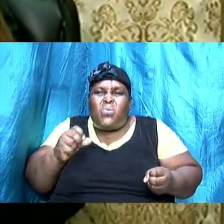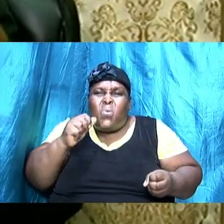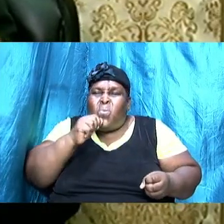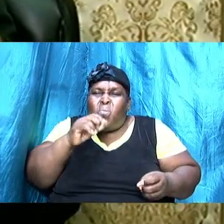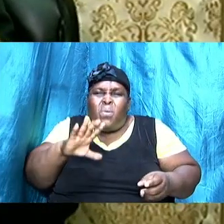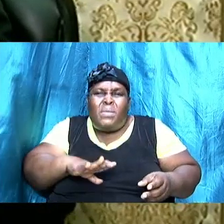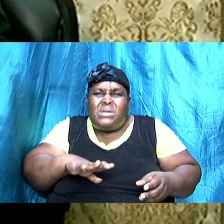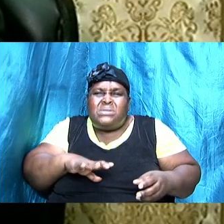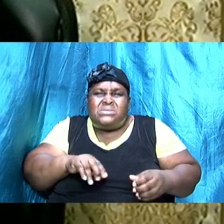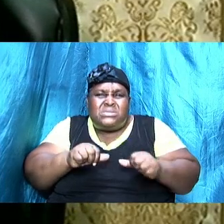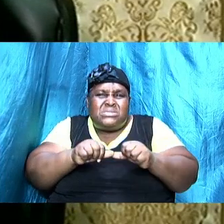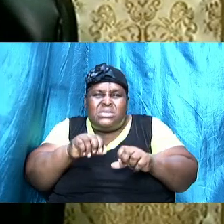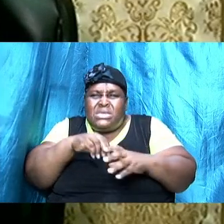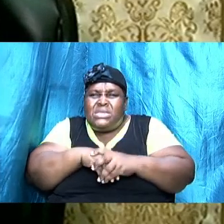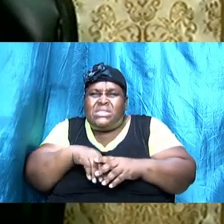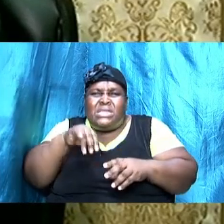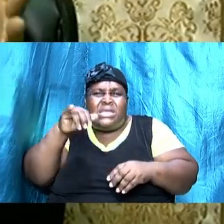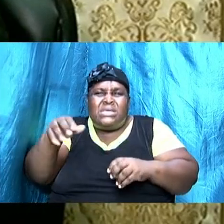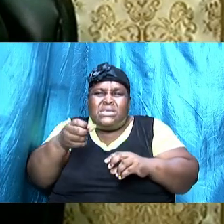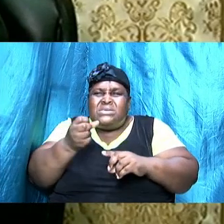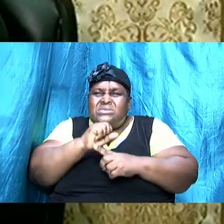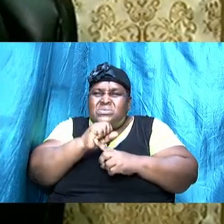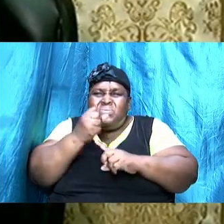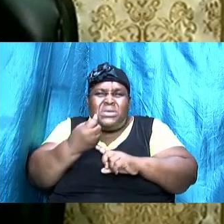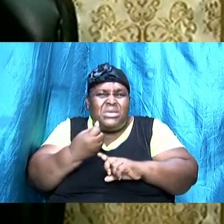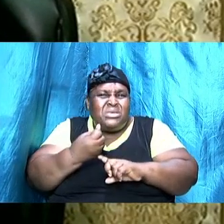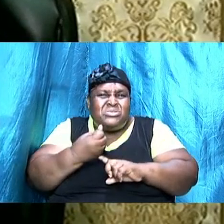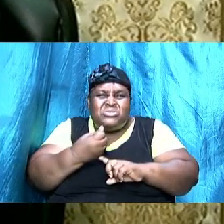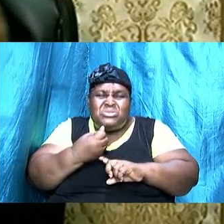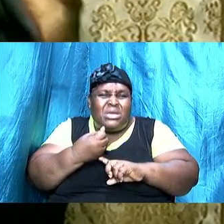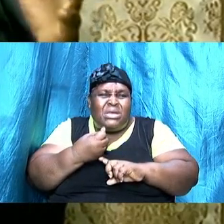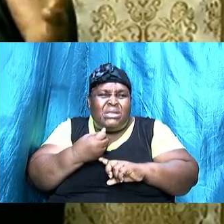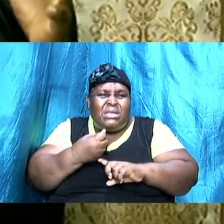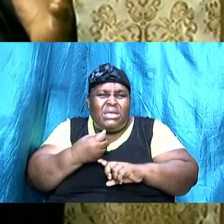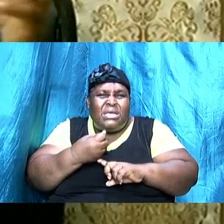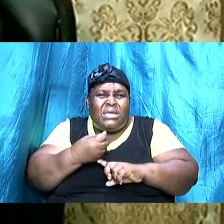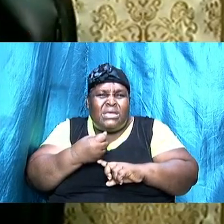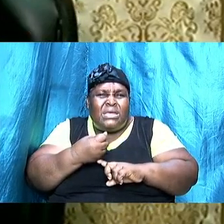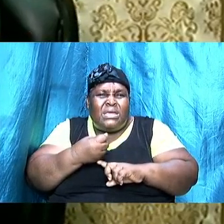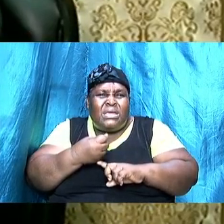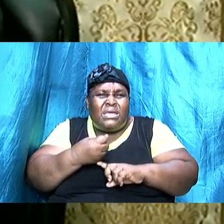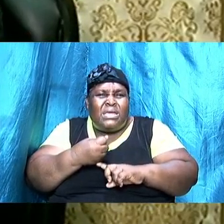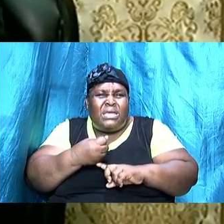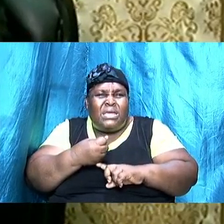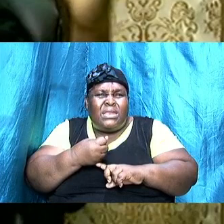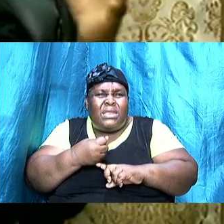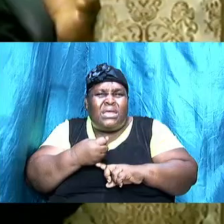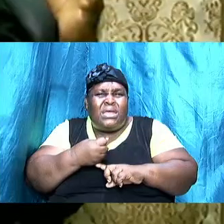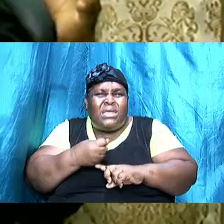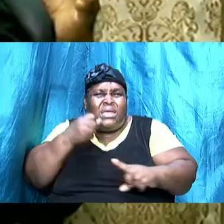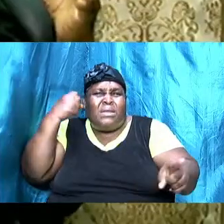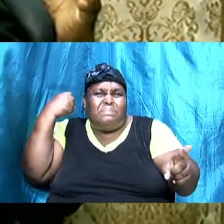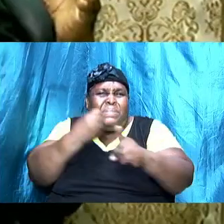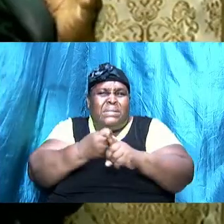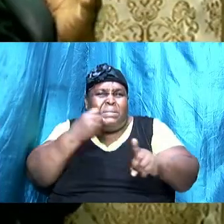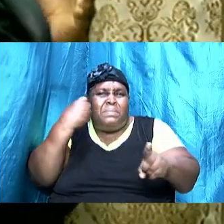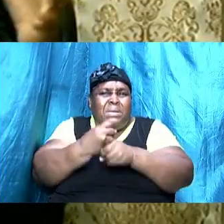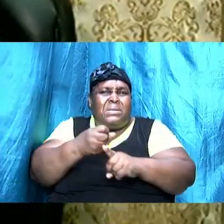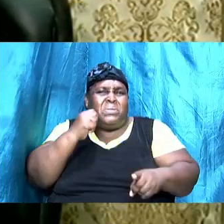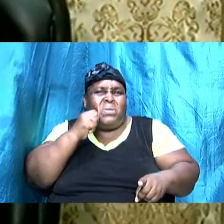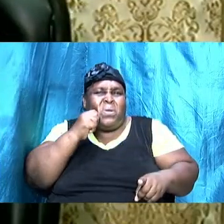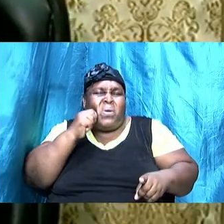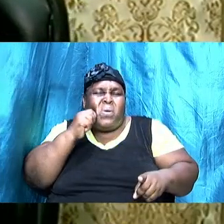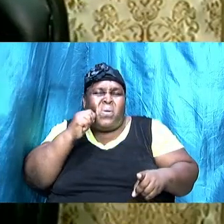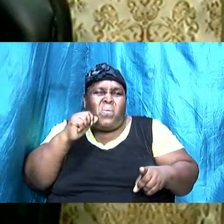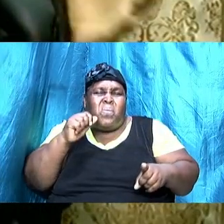is saying, don't separate. The separation isn't divorce, though. We're talking about moving, not